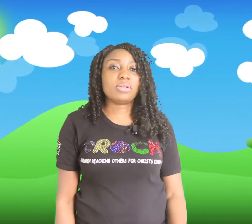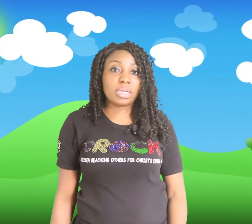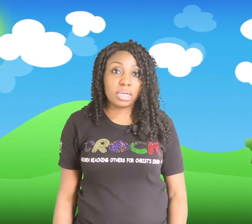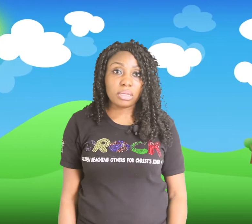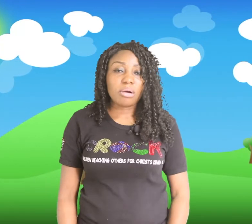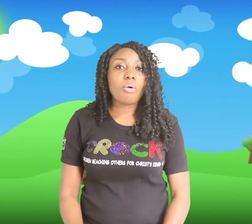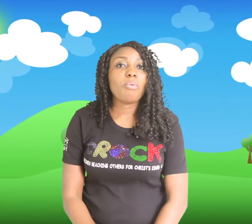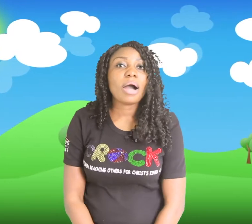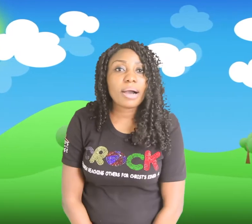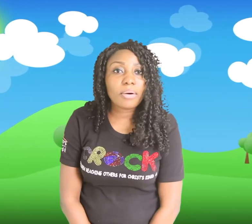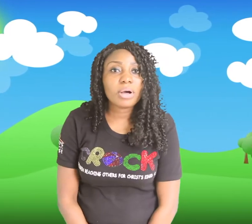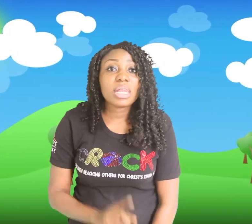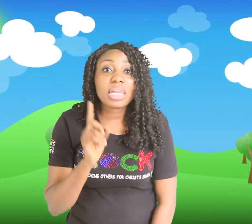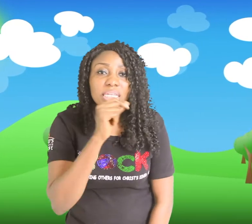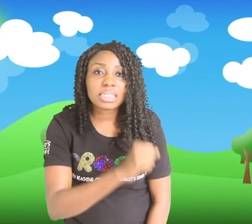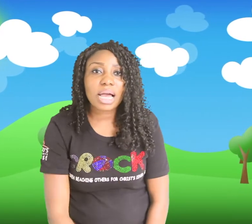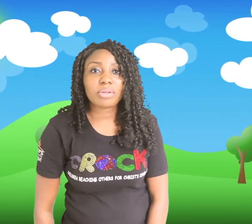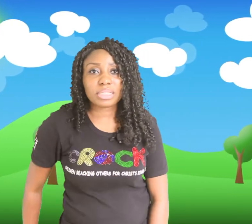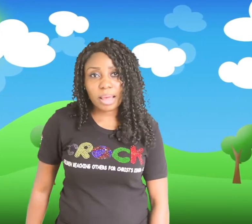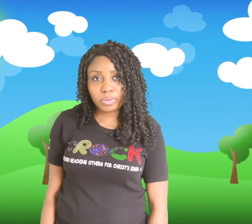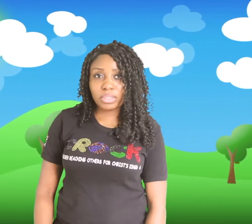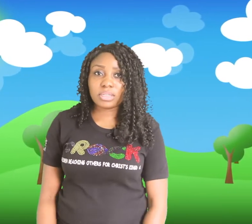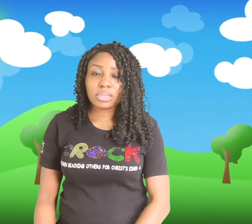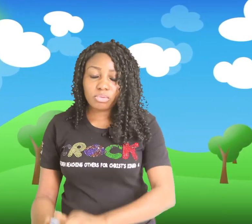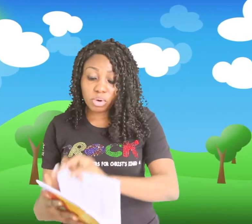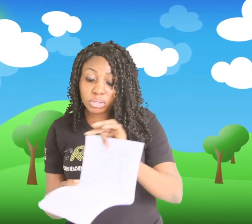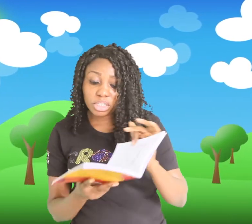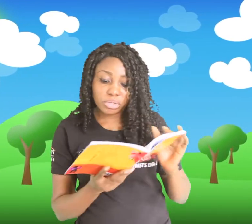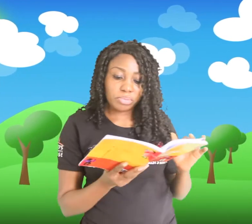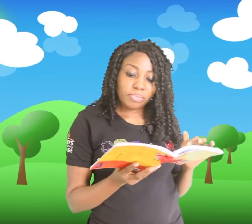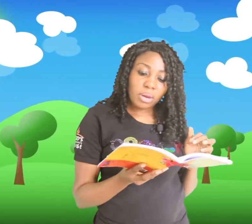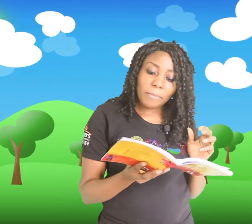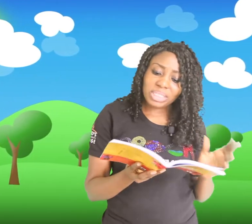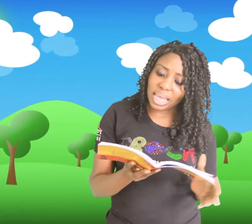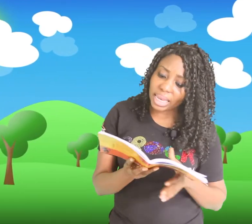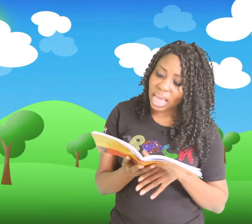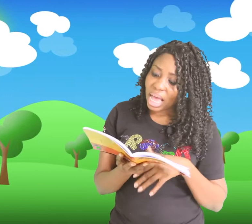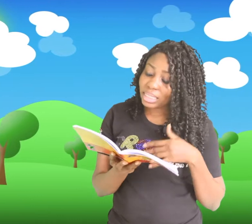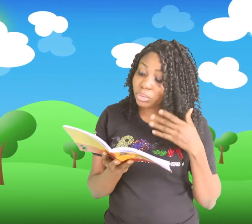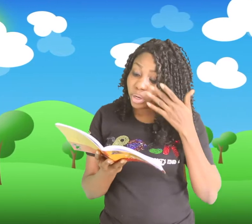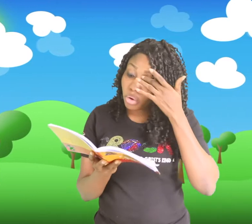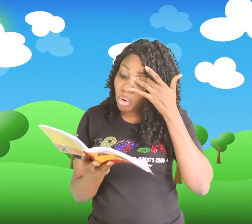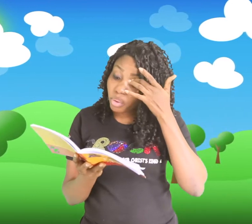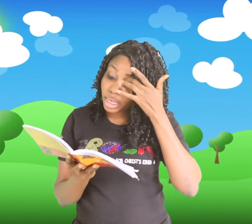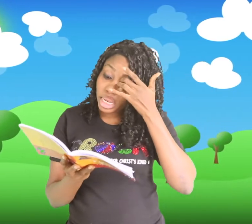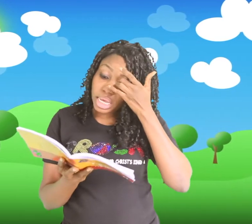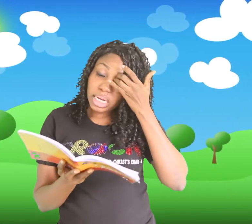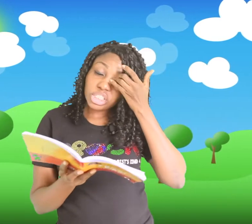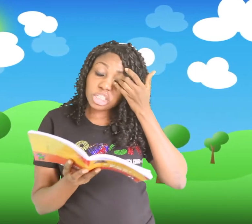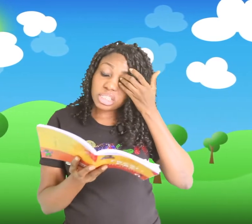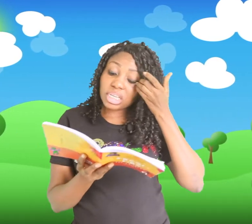be well again." Wow, let's see how that happens. We'll continue. But then, as they were